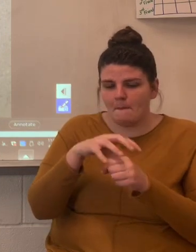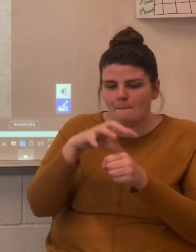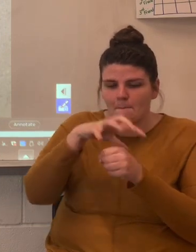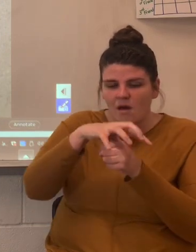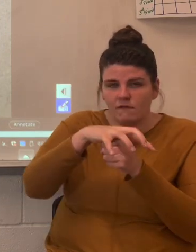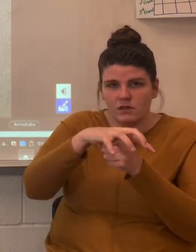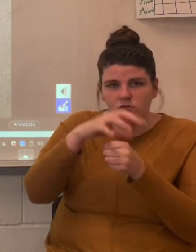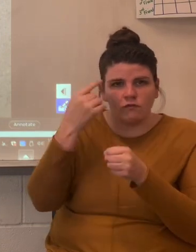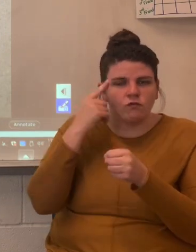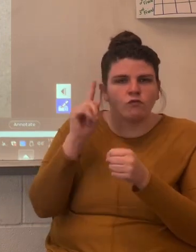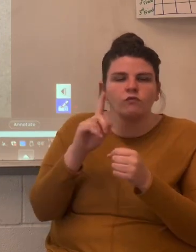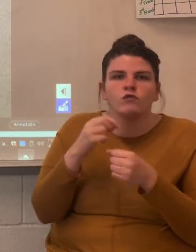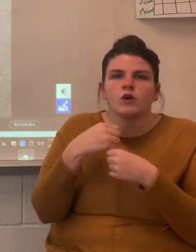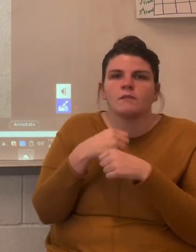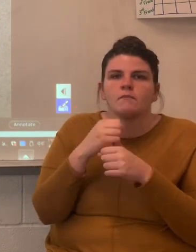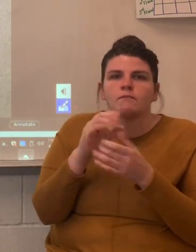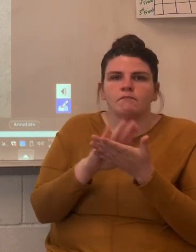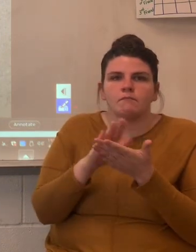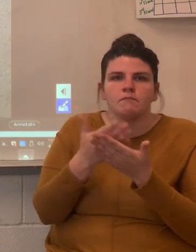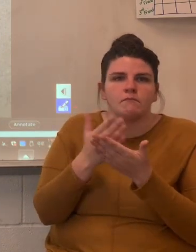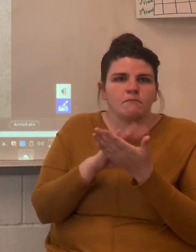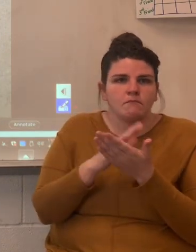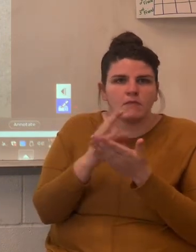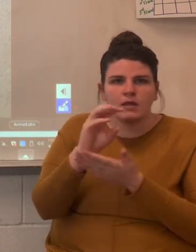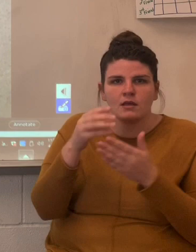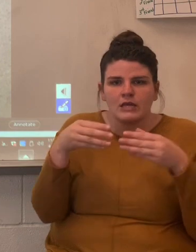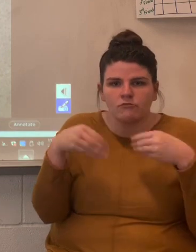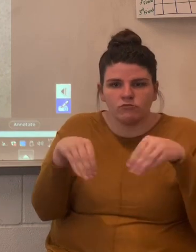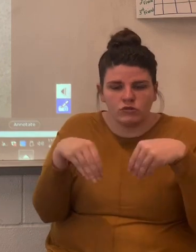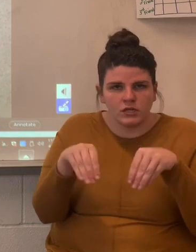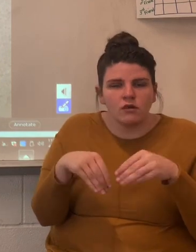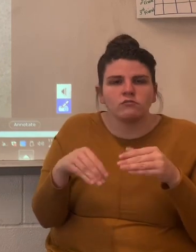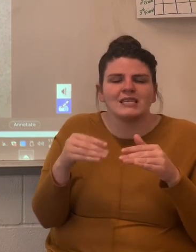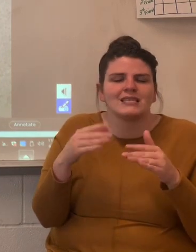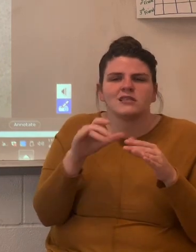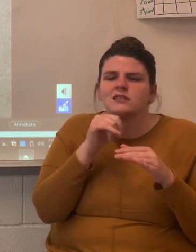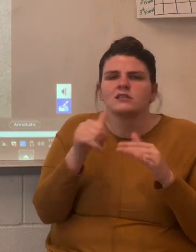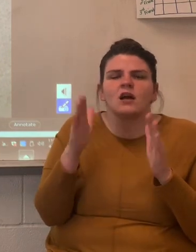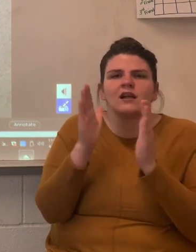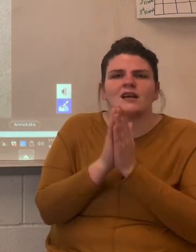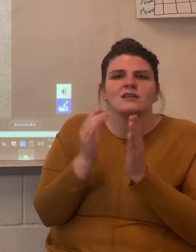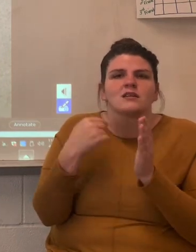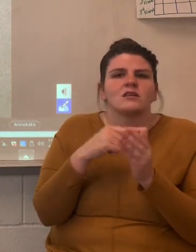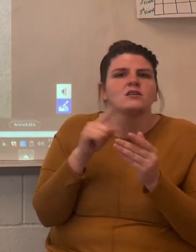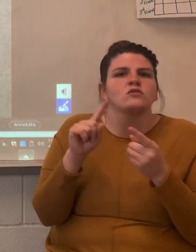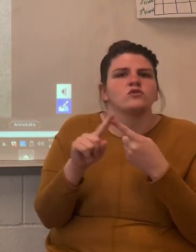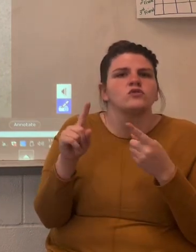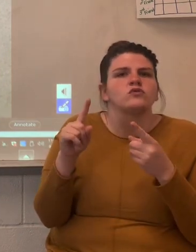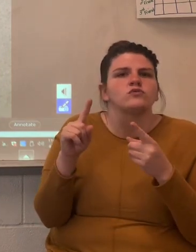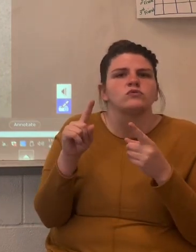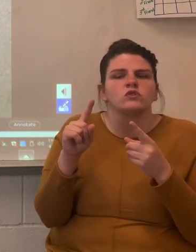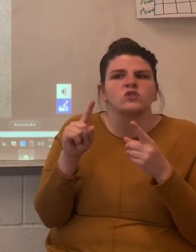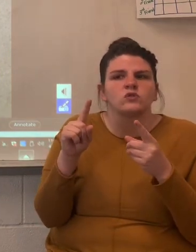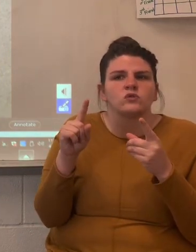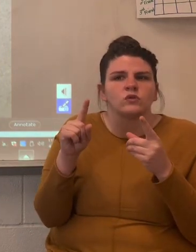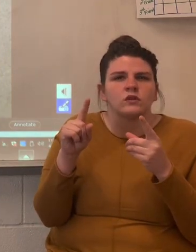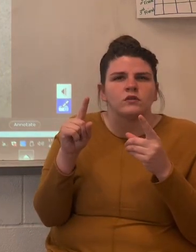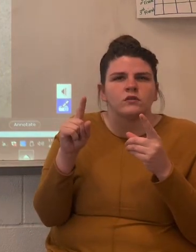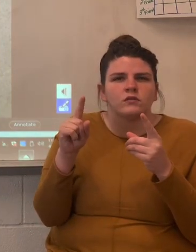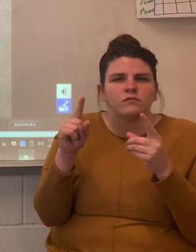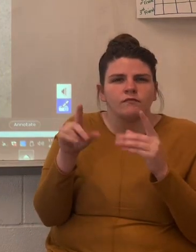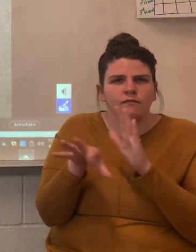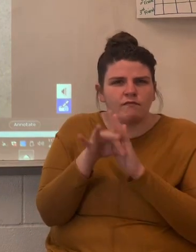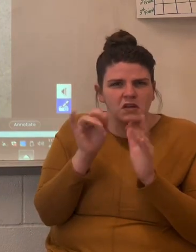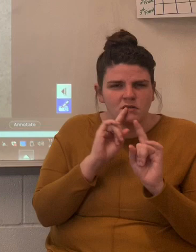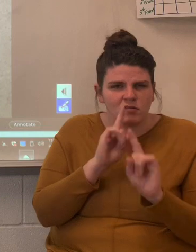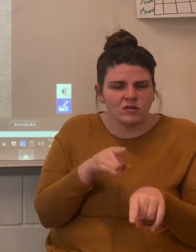equation to model the situation. So it's really not asking us to solve, just write the equation. Well, 20, okay, so